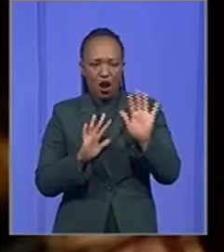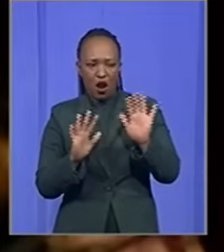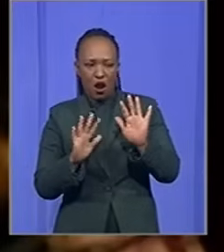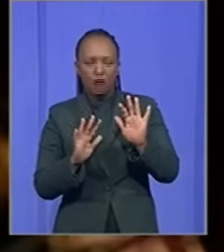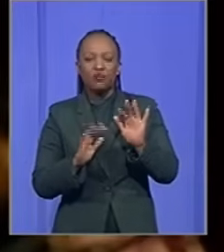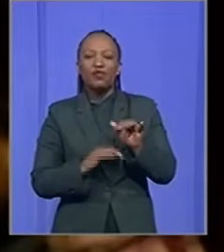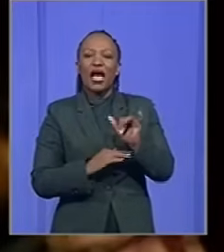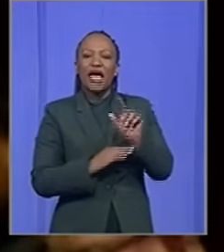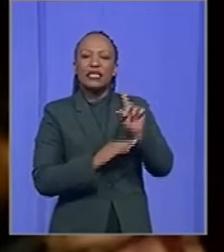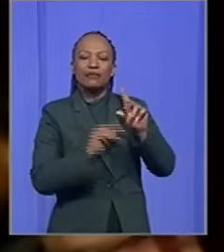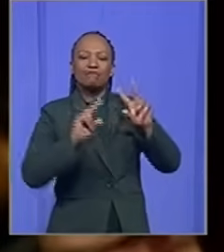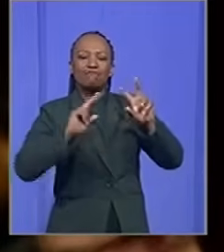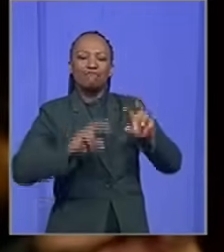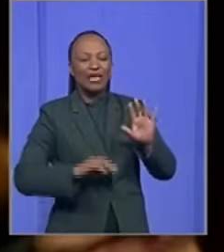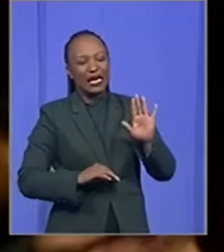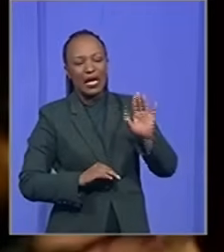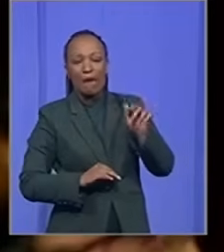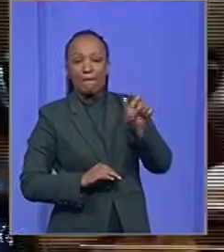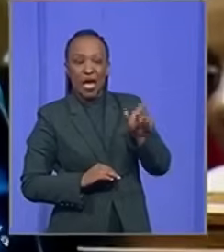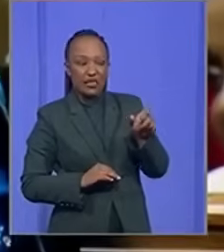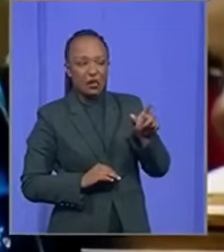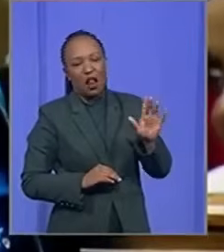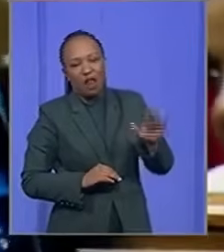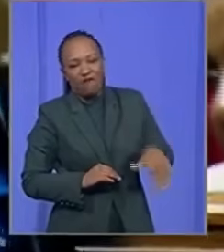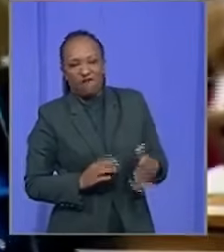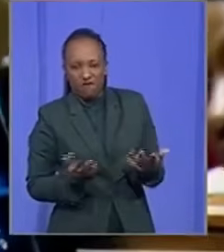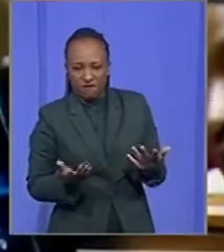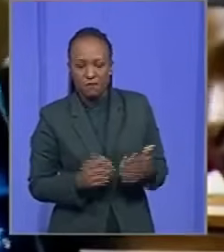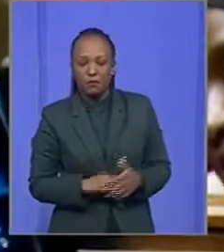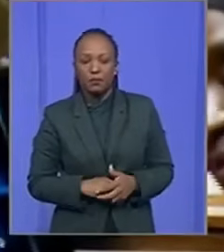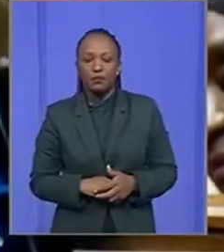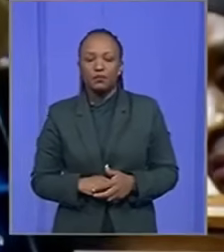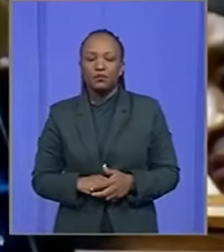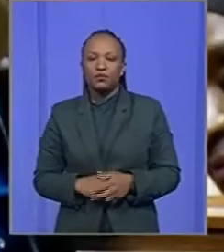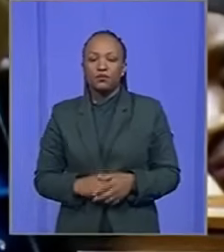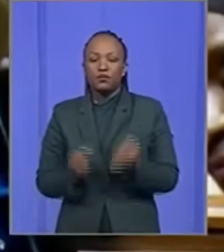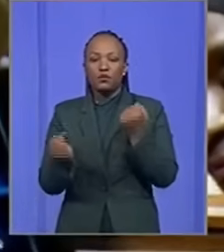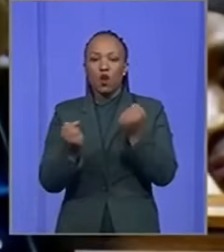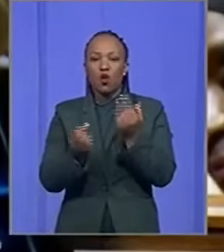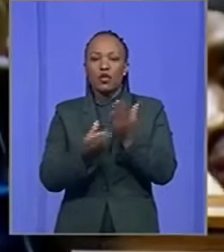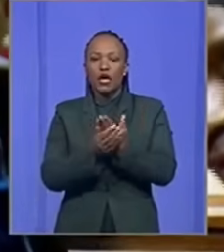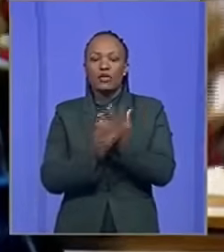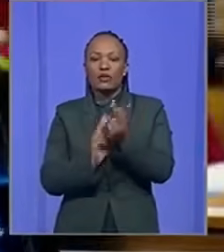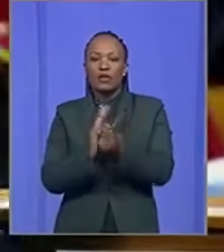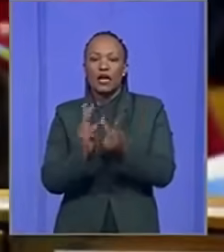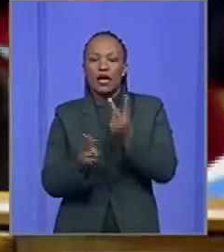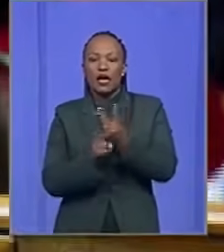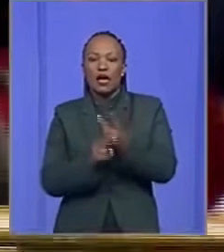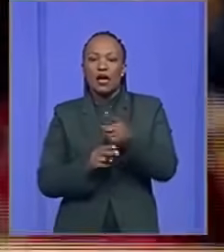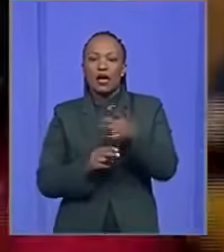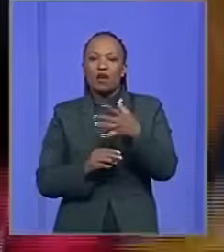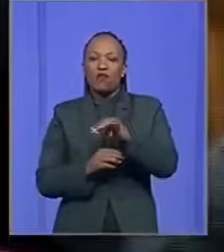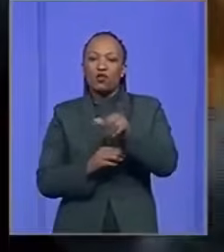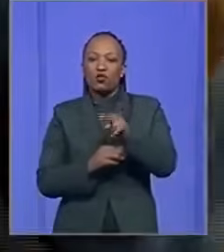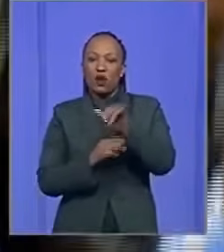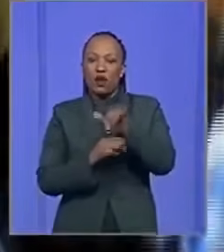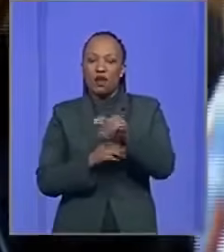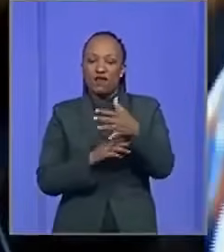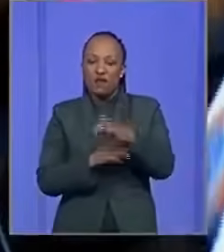directorate decided not to pursue this person further. Nyewe ena e tla mamelwa hape ka la robong Phupu selemong sa